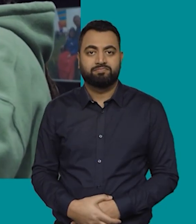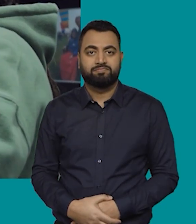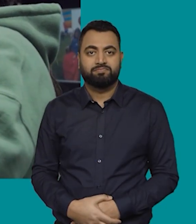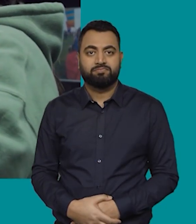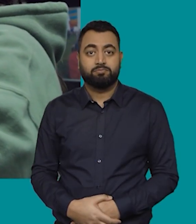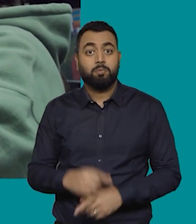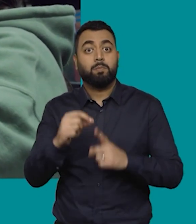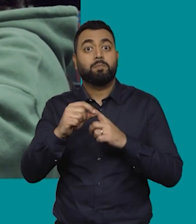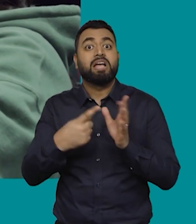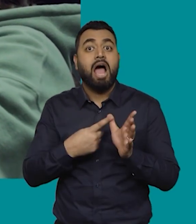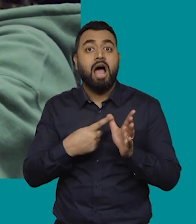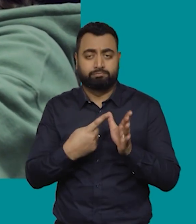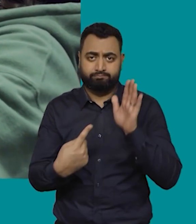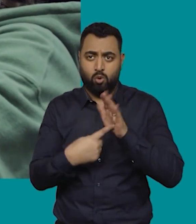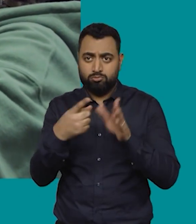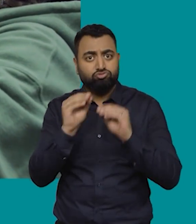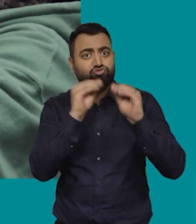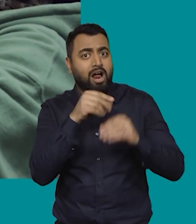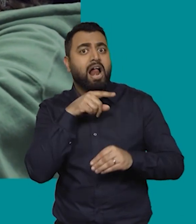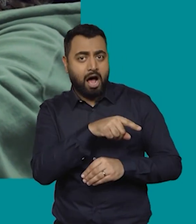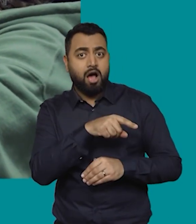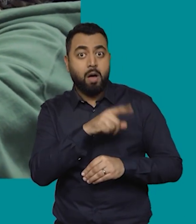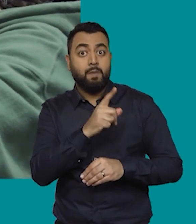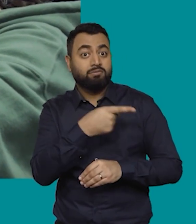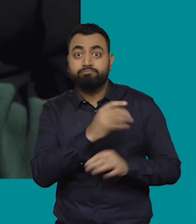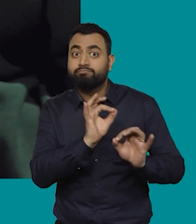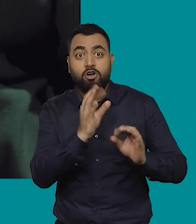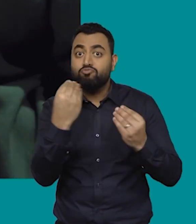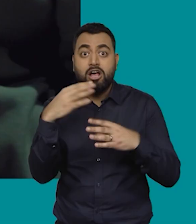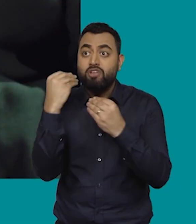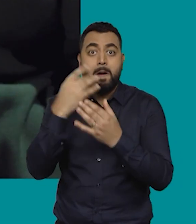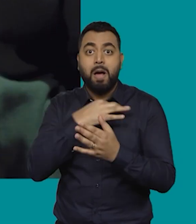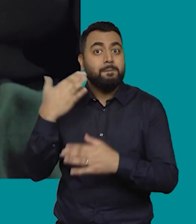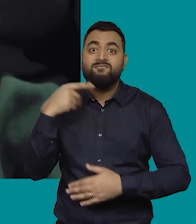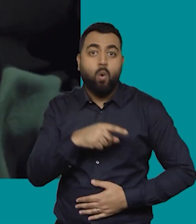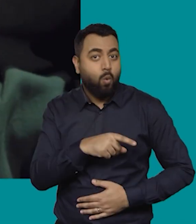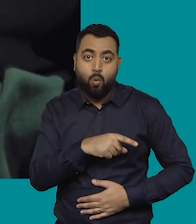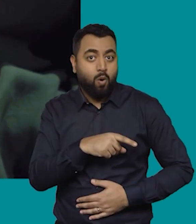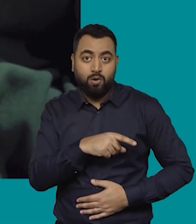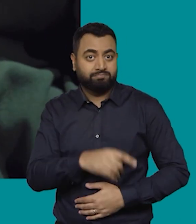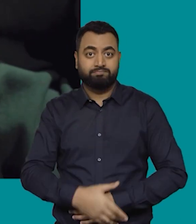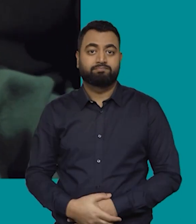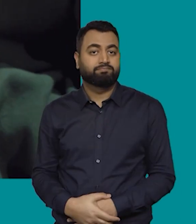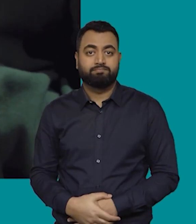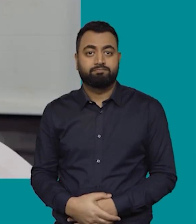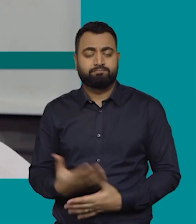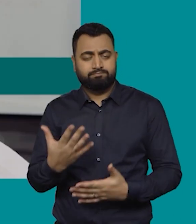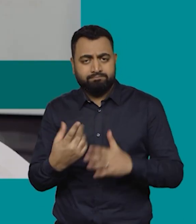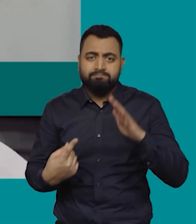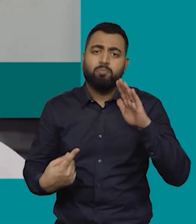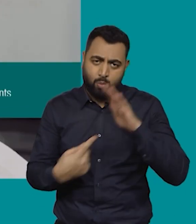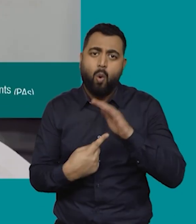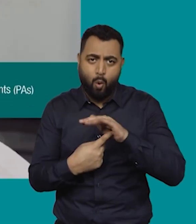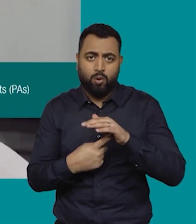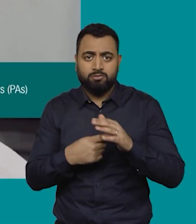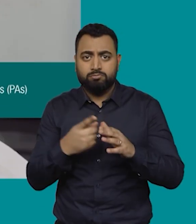You are essentially training PAs that probably aren't medically trained to do a medical task. So having